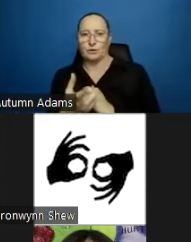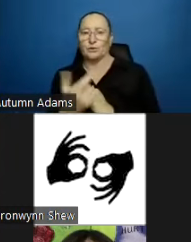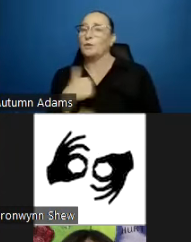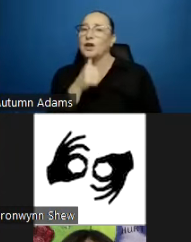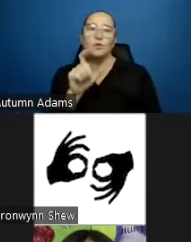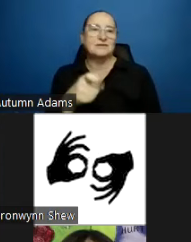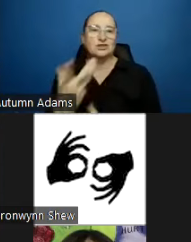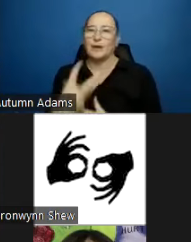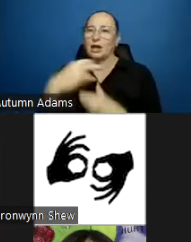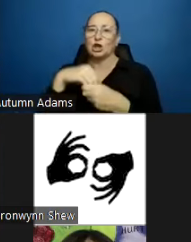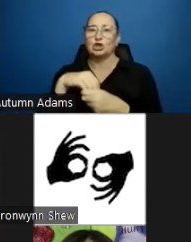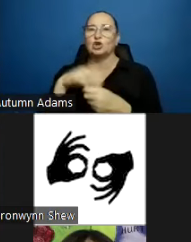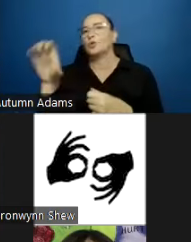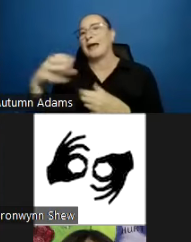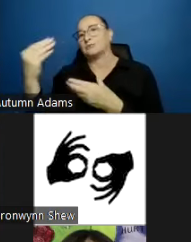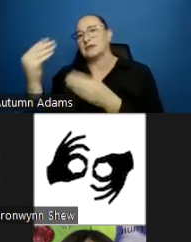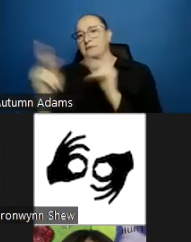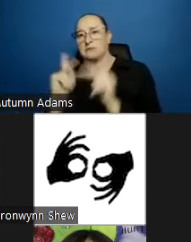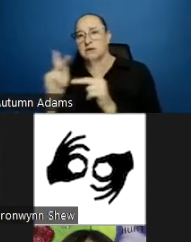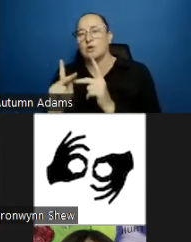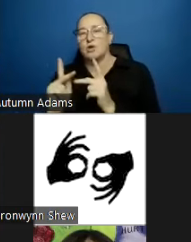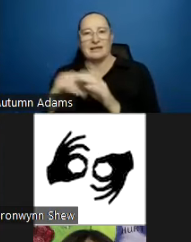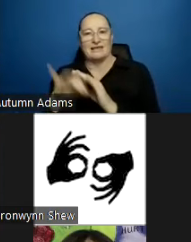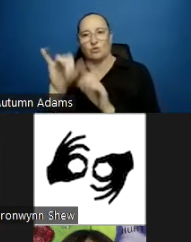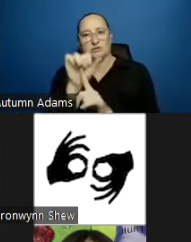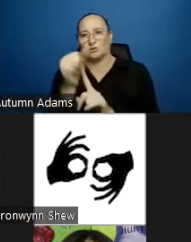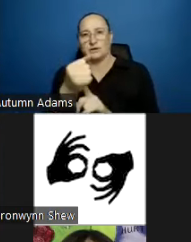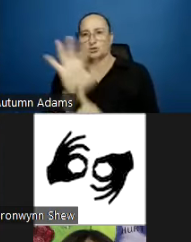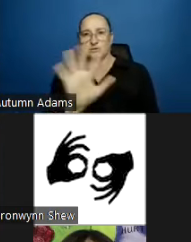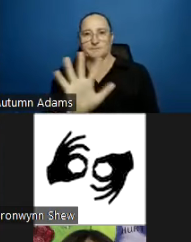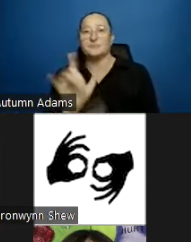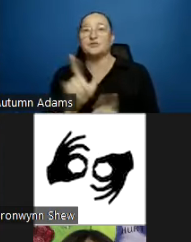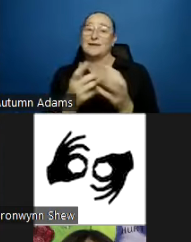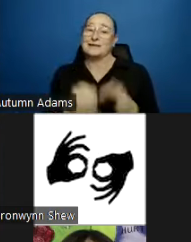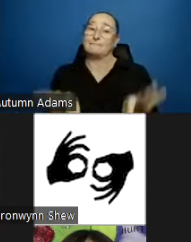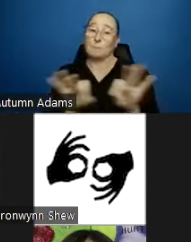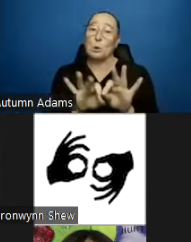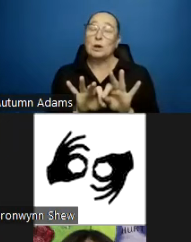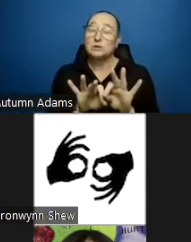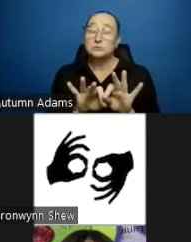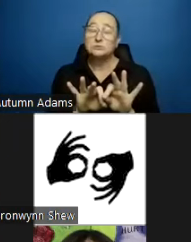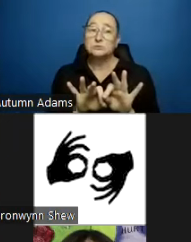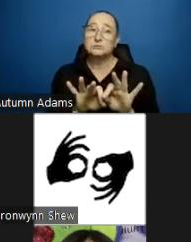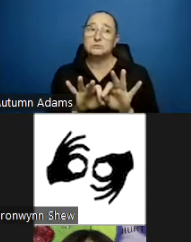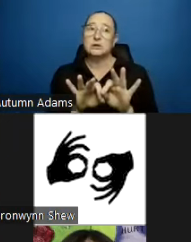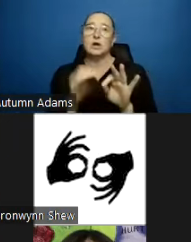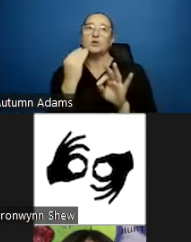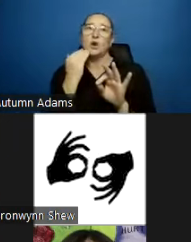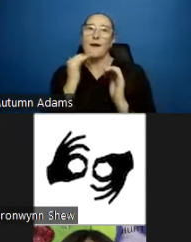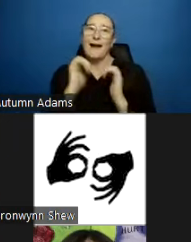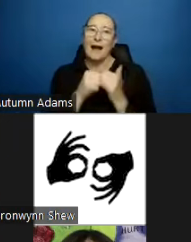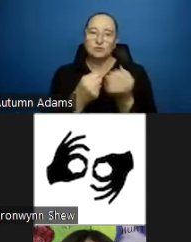include those people within those situations. And so it's important for you to know how to support your